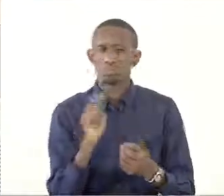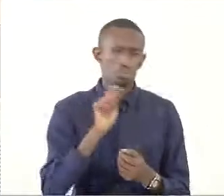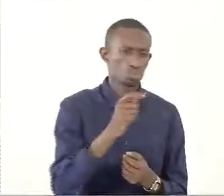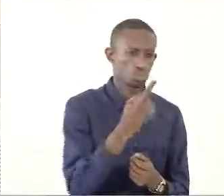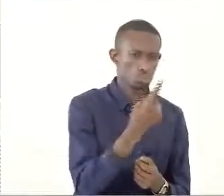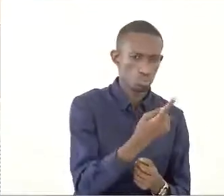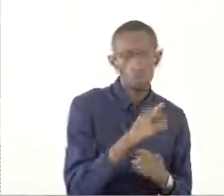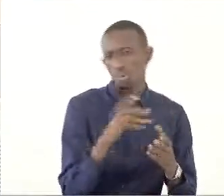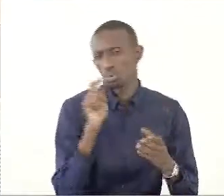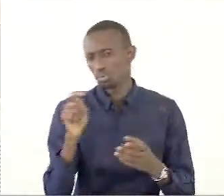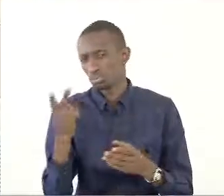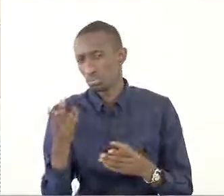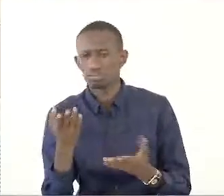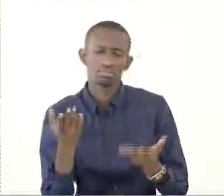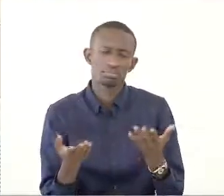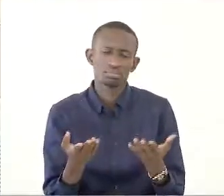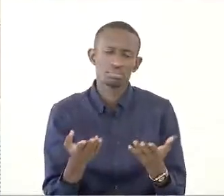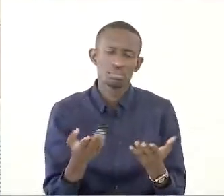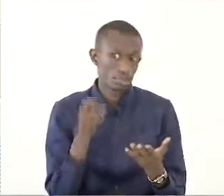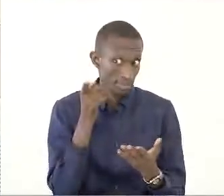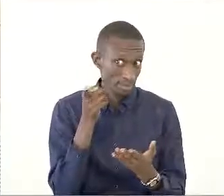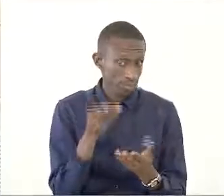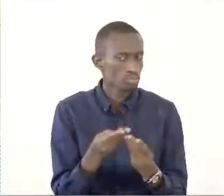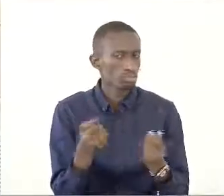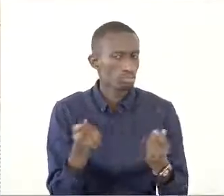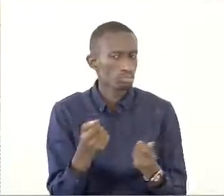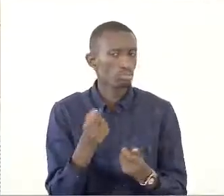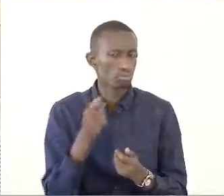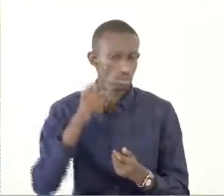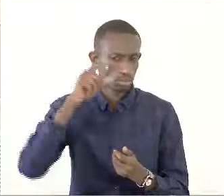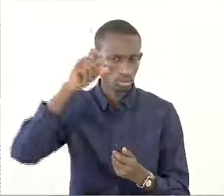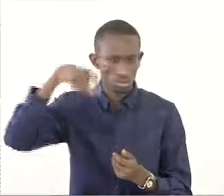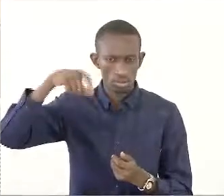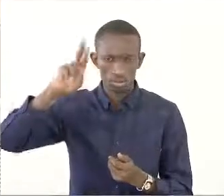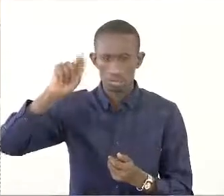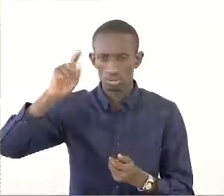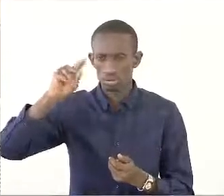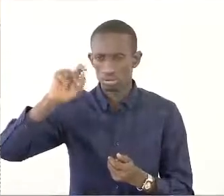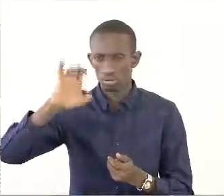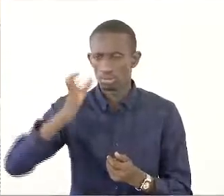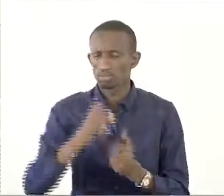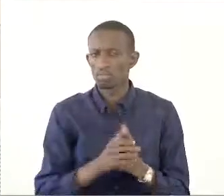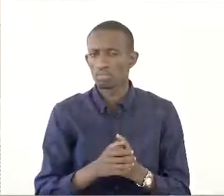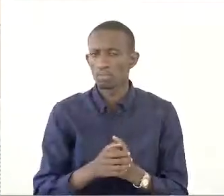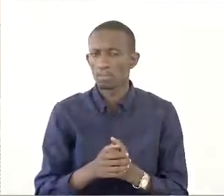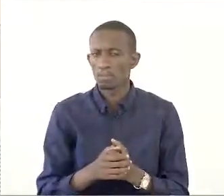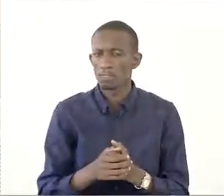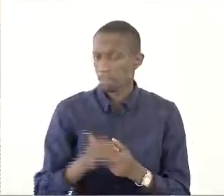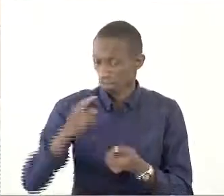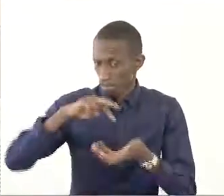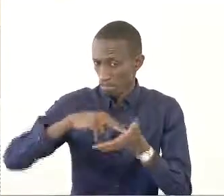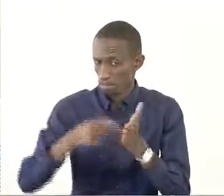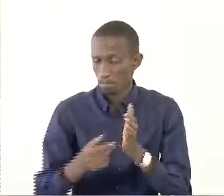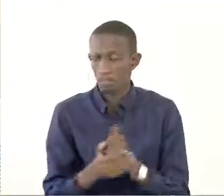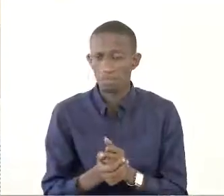that is the solution of your quadratic equation. It means if our graph, the other